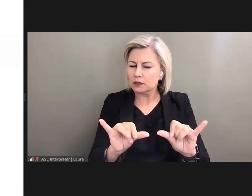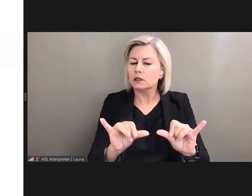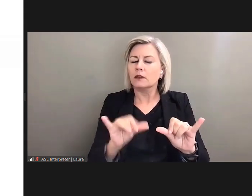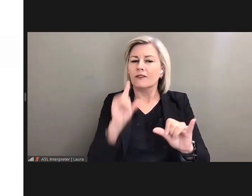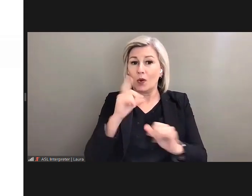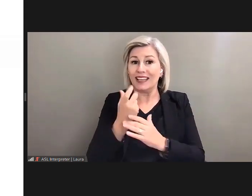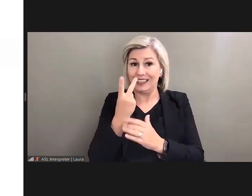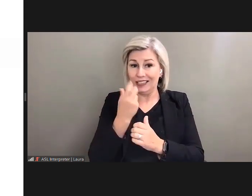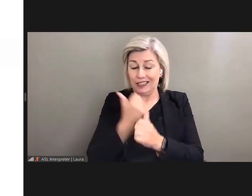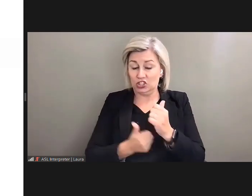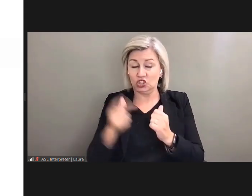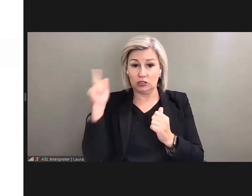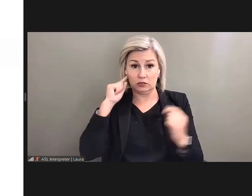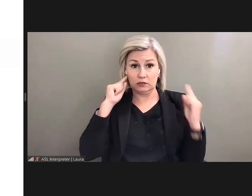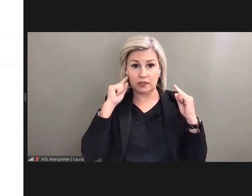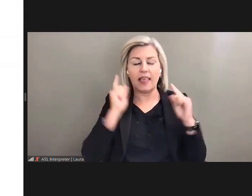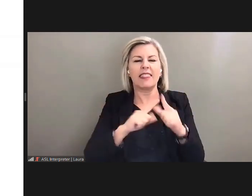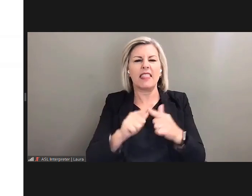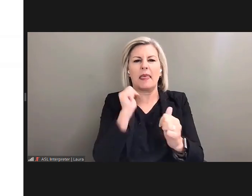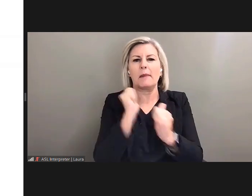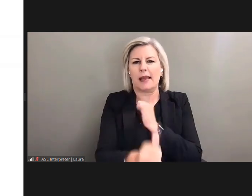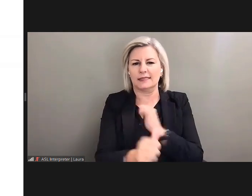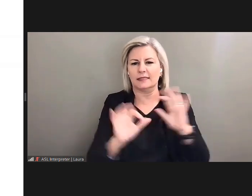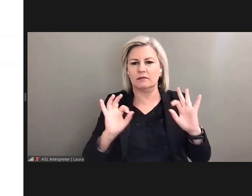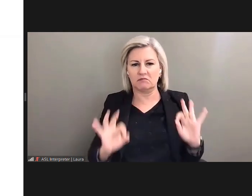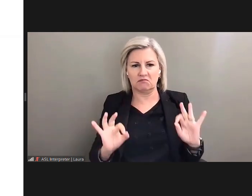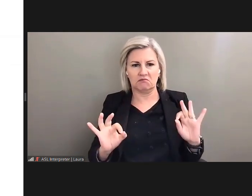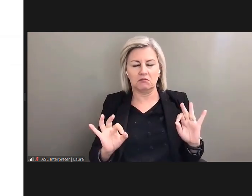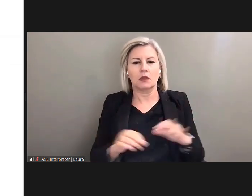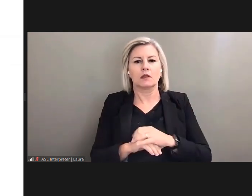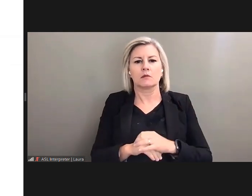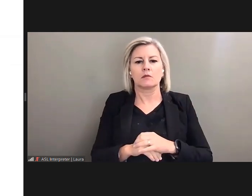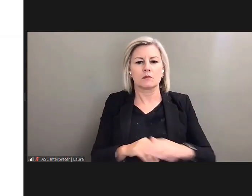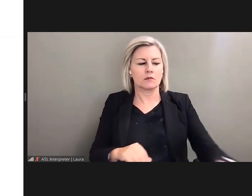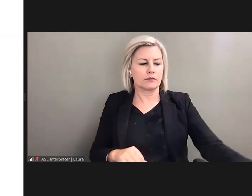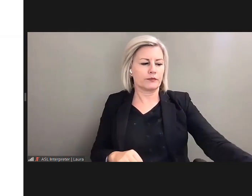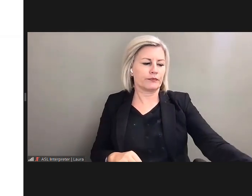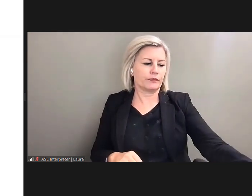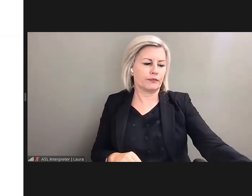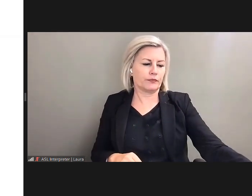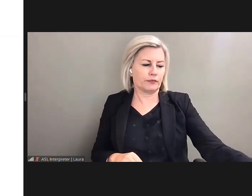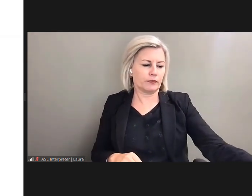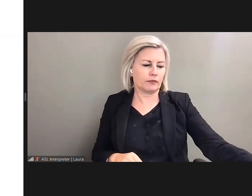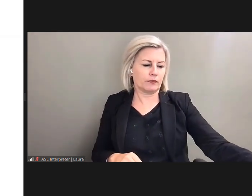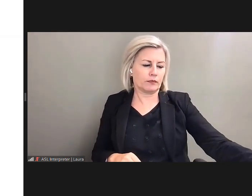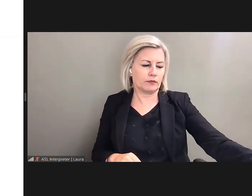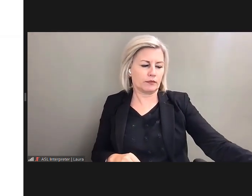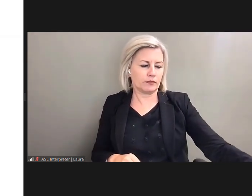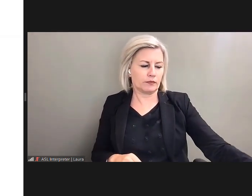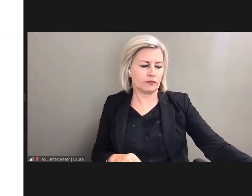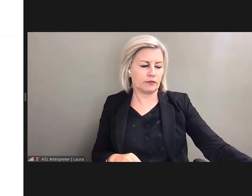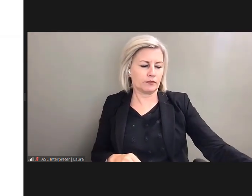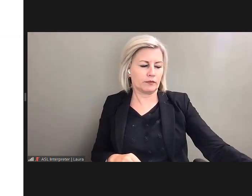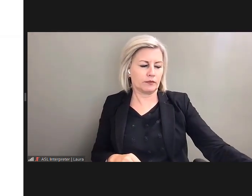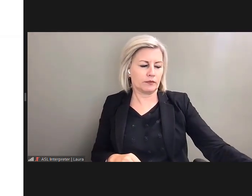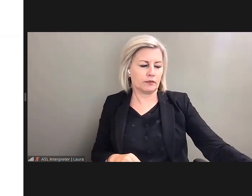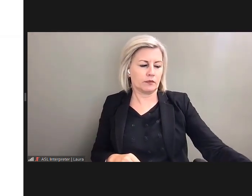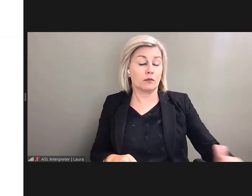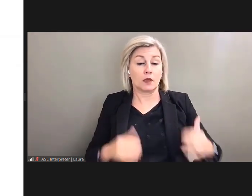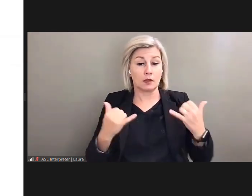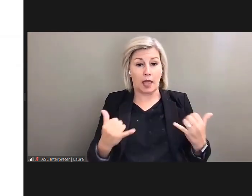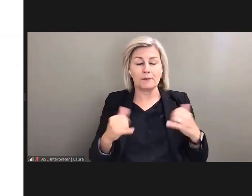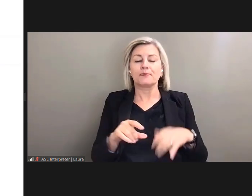ear, then the child passes the screening. Now, again, as I mentioned, during the